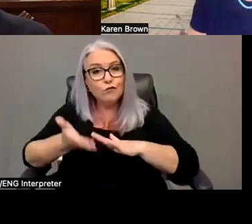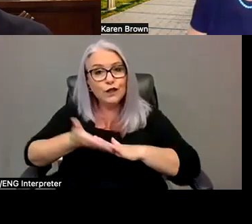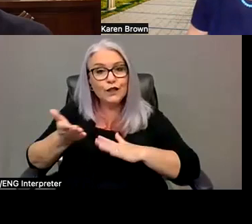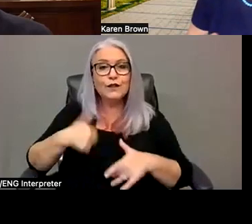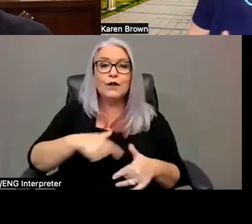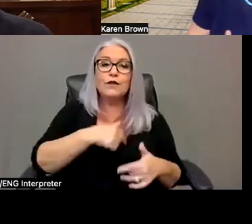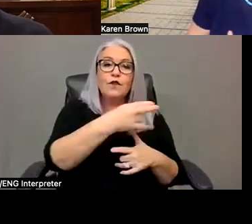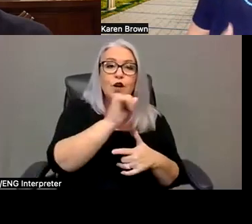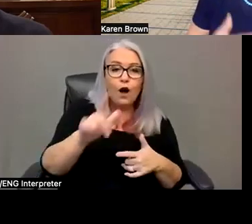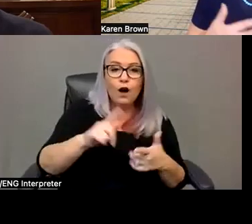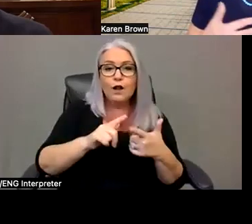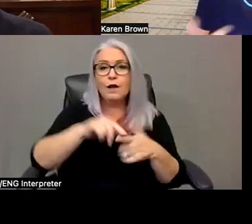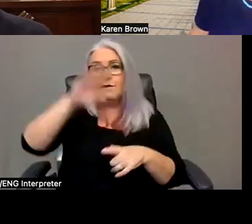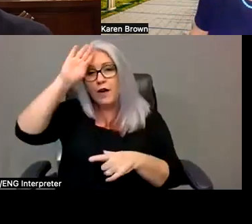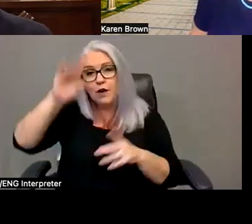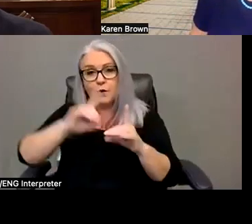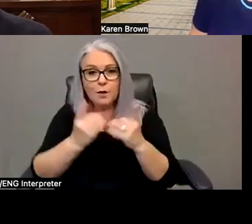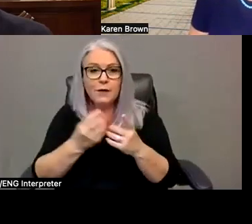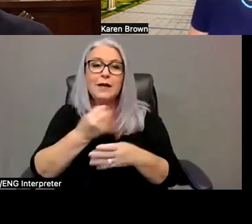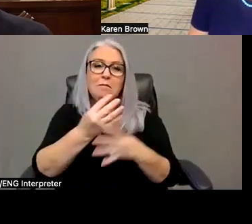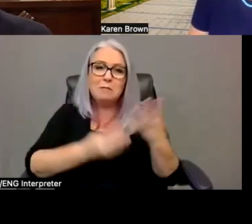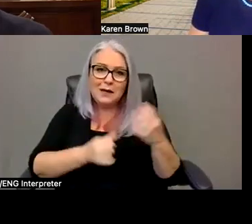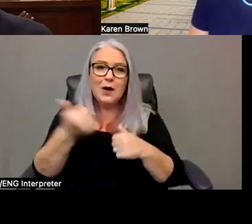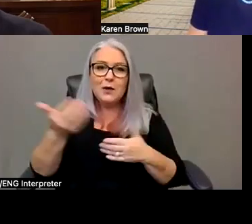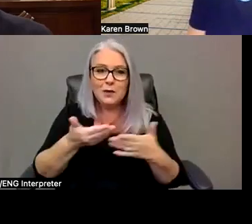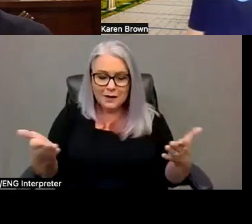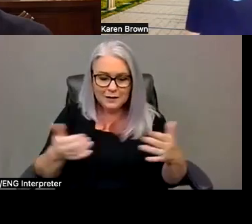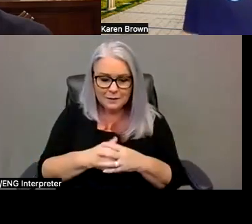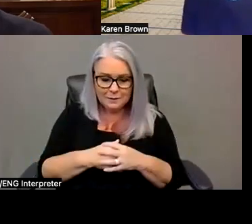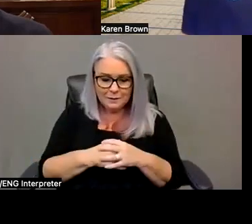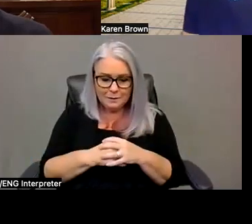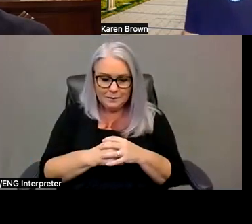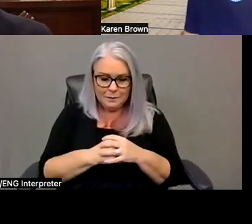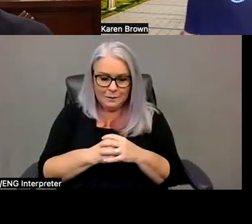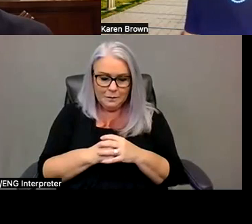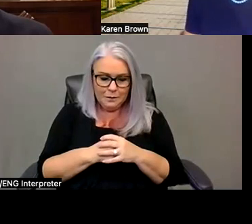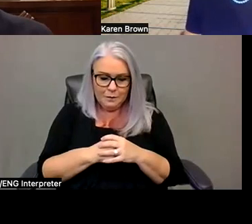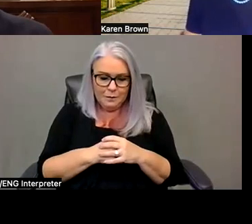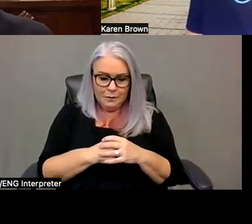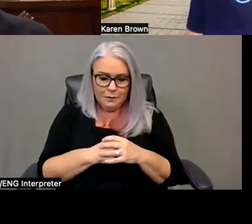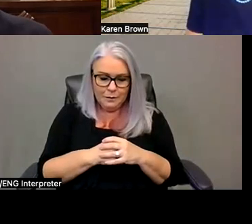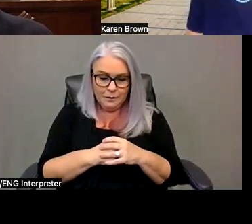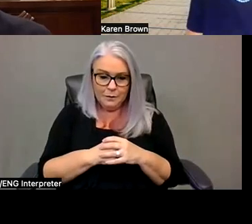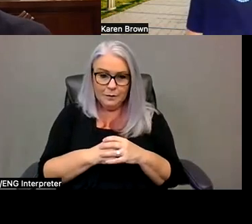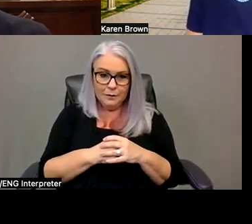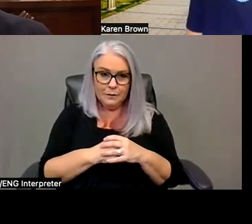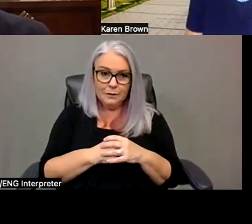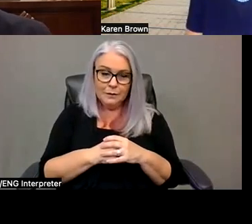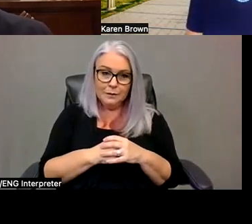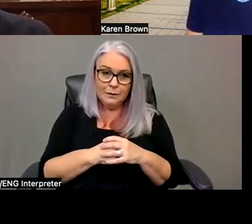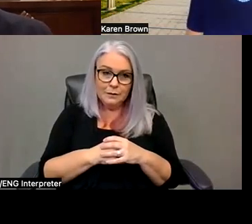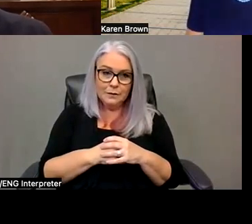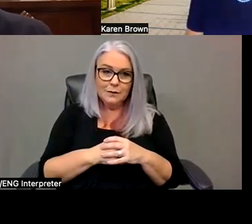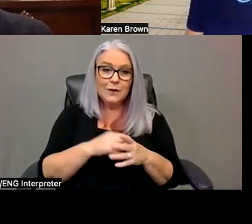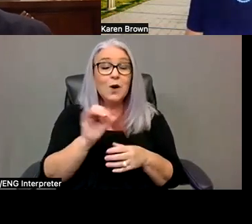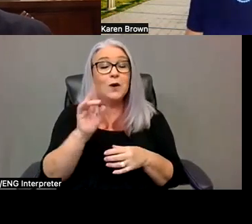fire departments and many other things. Okay, that's time. Thank you. On question 2, Ms. Brown, you